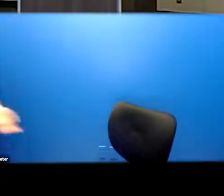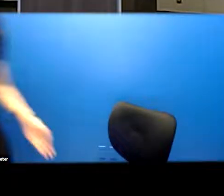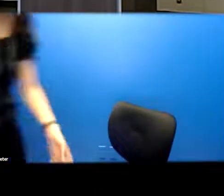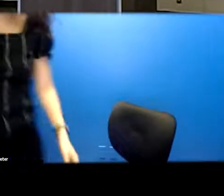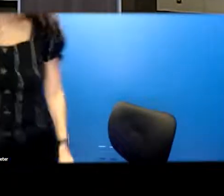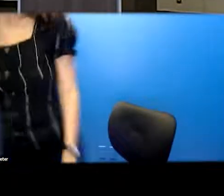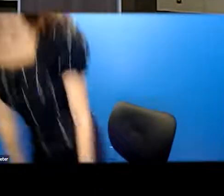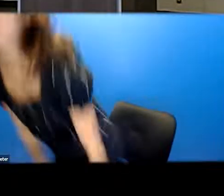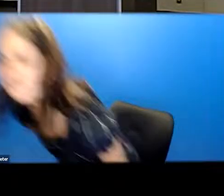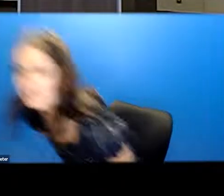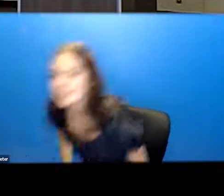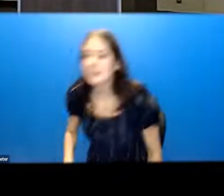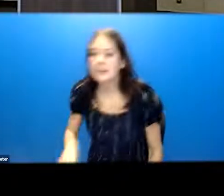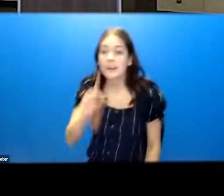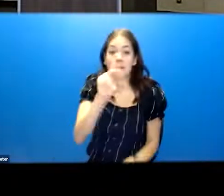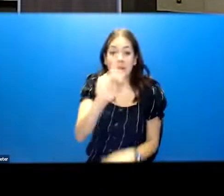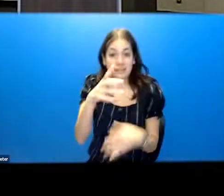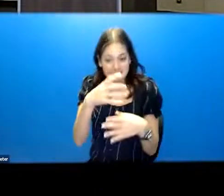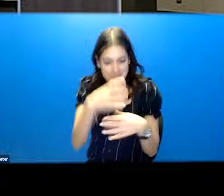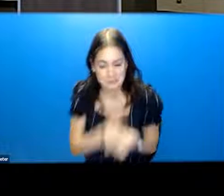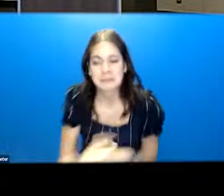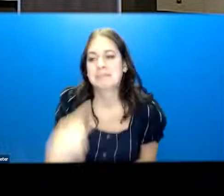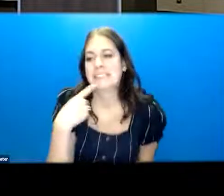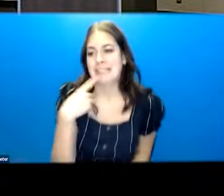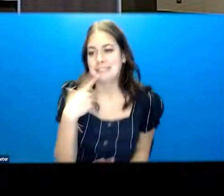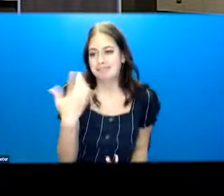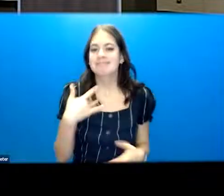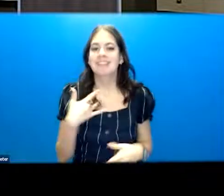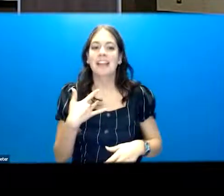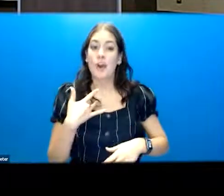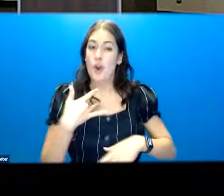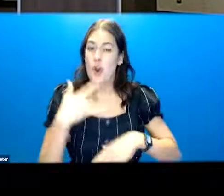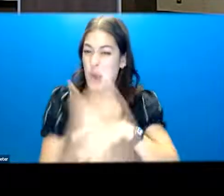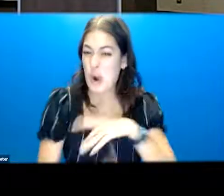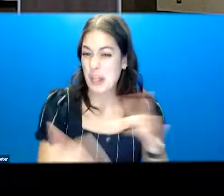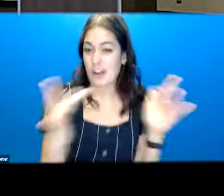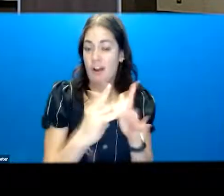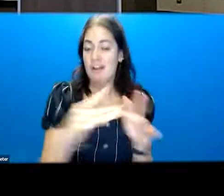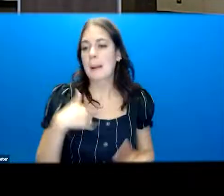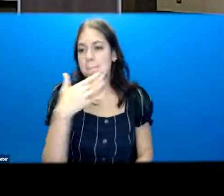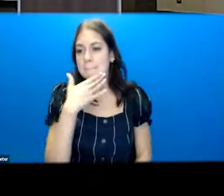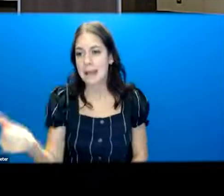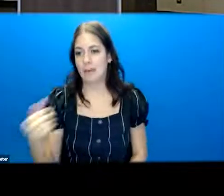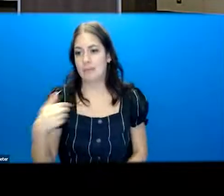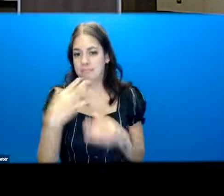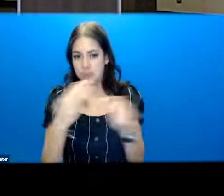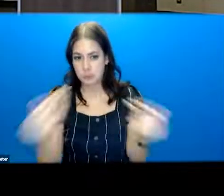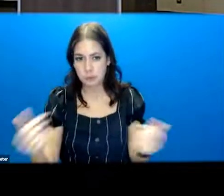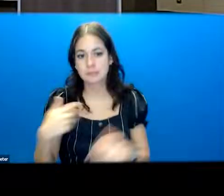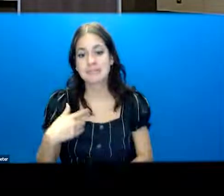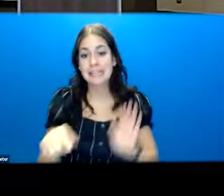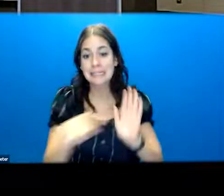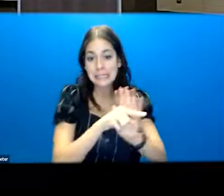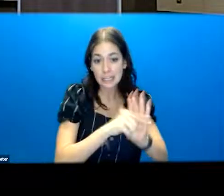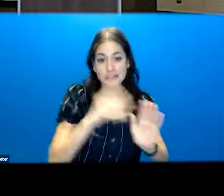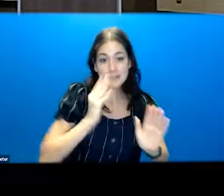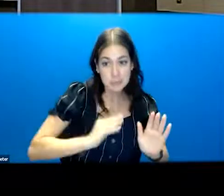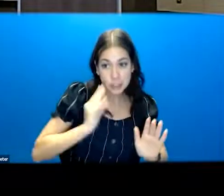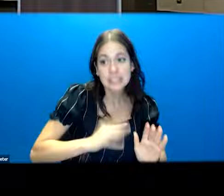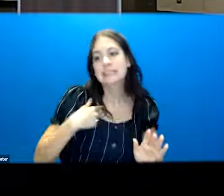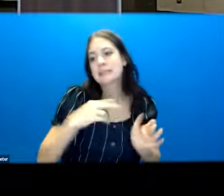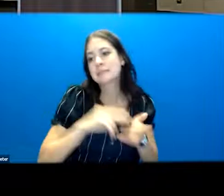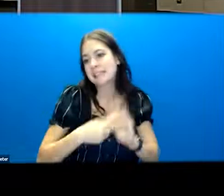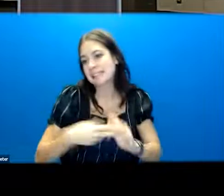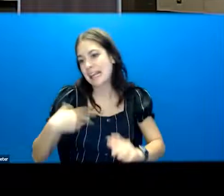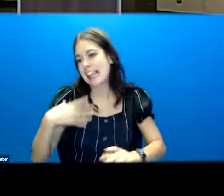Okay, so summary of what it is that I said. Early contact is linked to better outcomes. Negative experiences